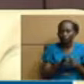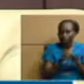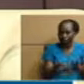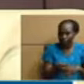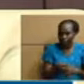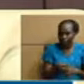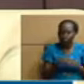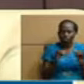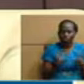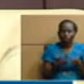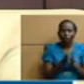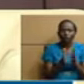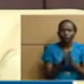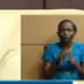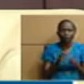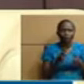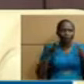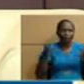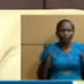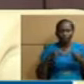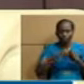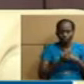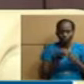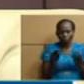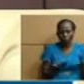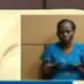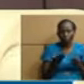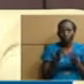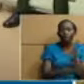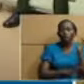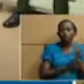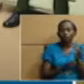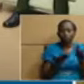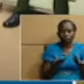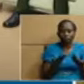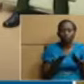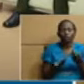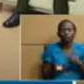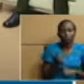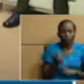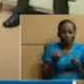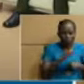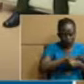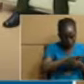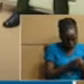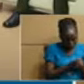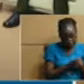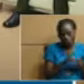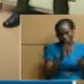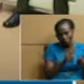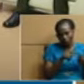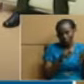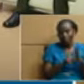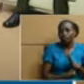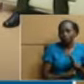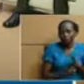broader challenges that the country has faced. So COVID is one shock that comes in between March and now.